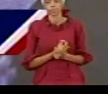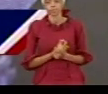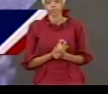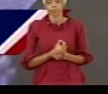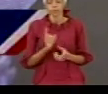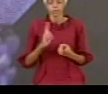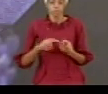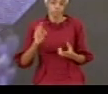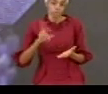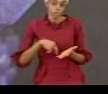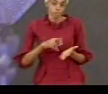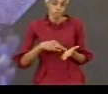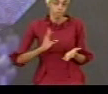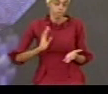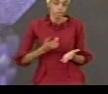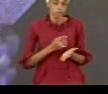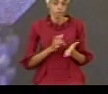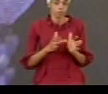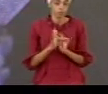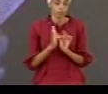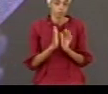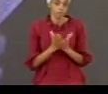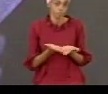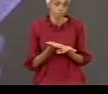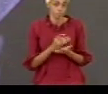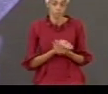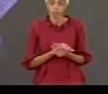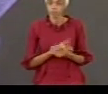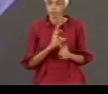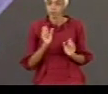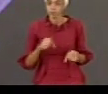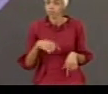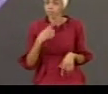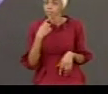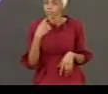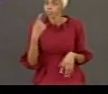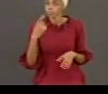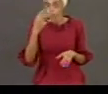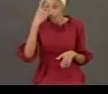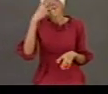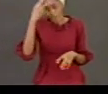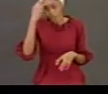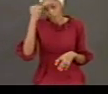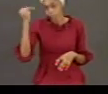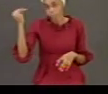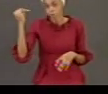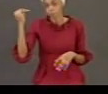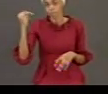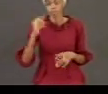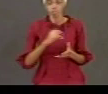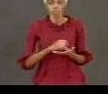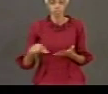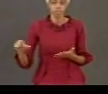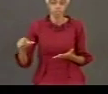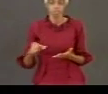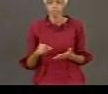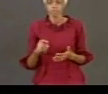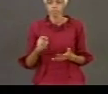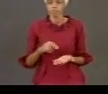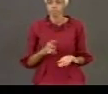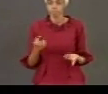text. Anybody that can recite quickly, please come to the mic. Come out quickly, please.